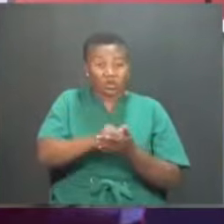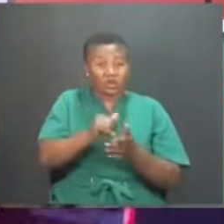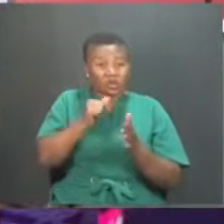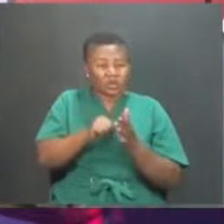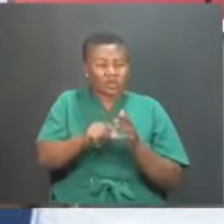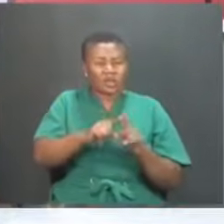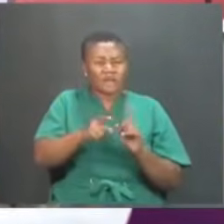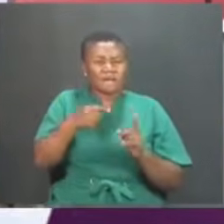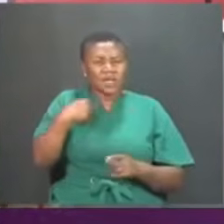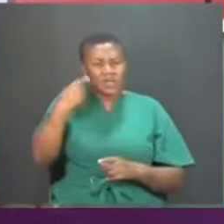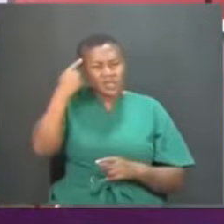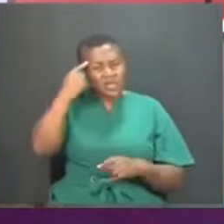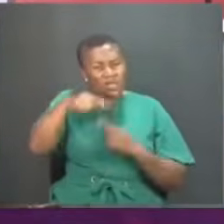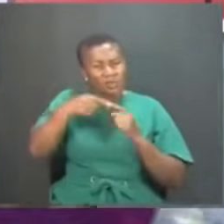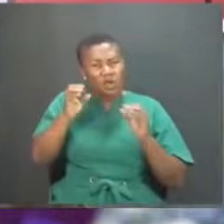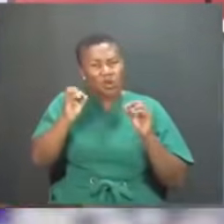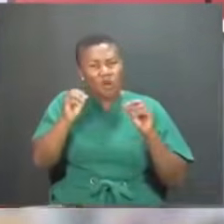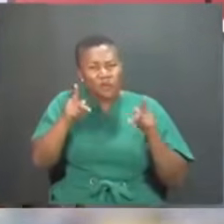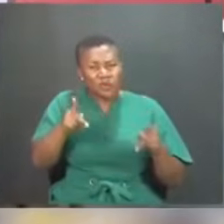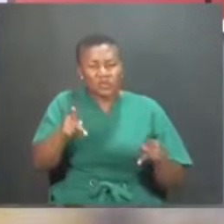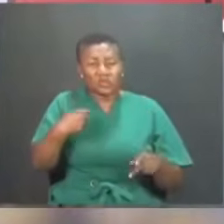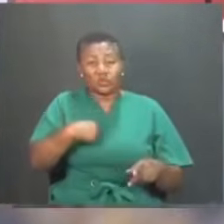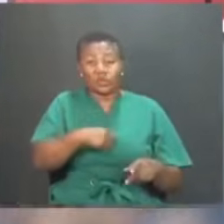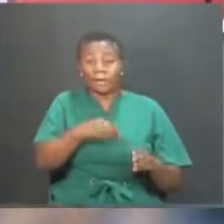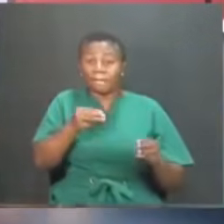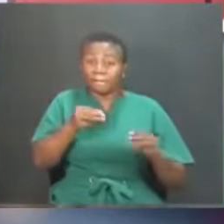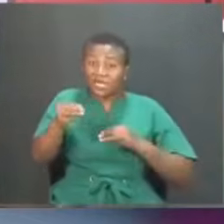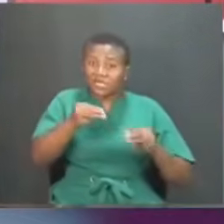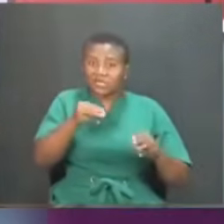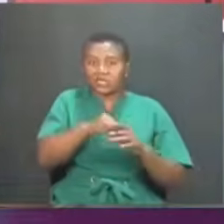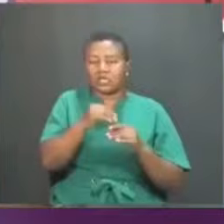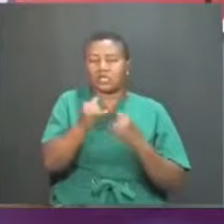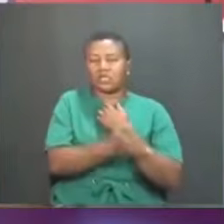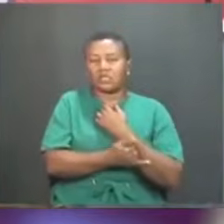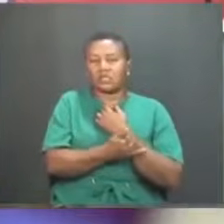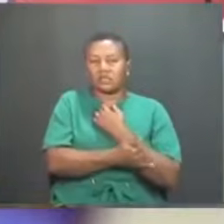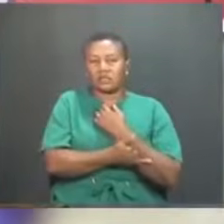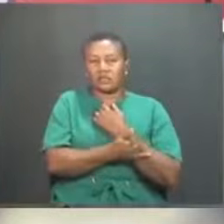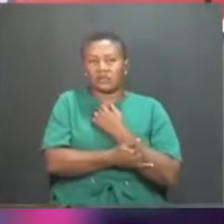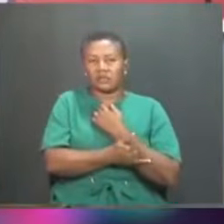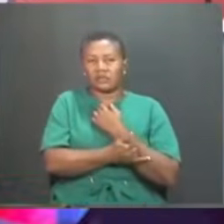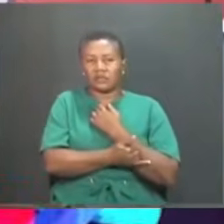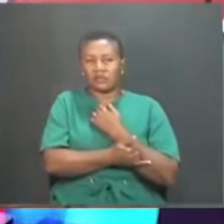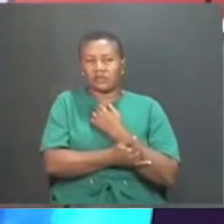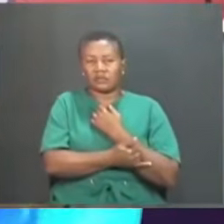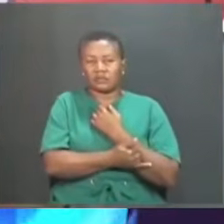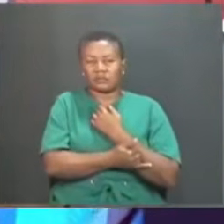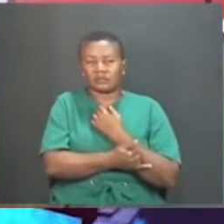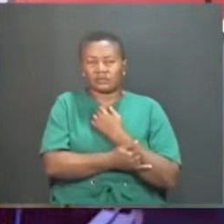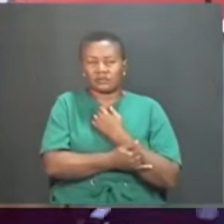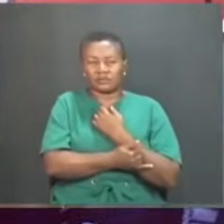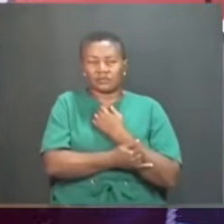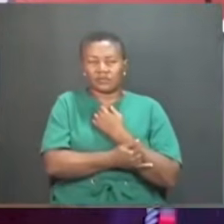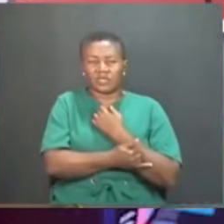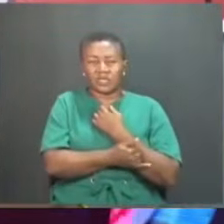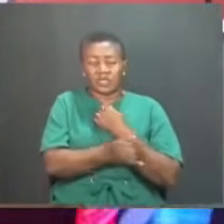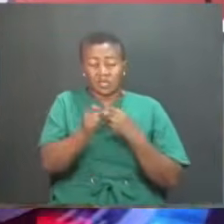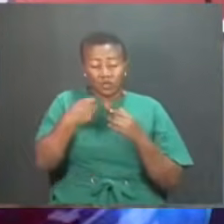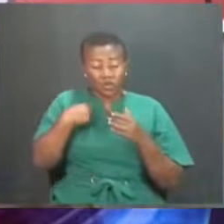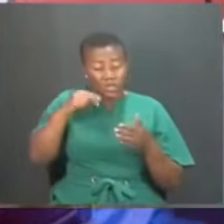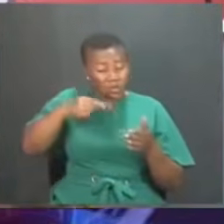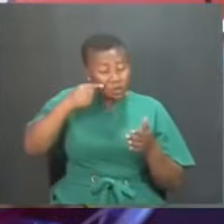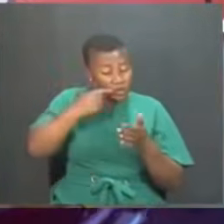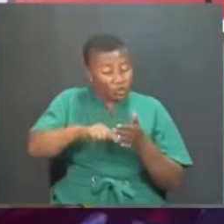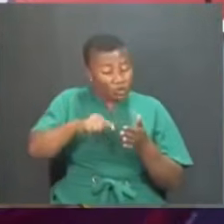the opportunities that we manage in this country. Let us look at an overhaul system so that we